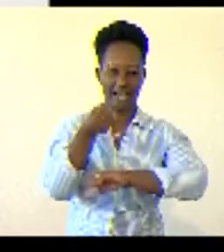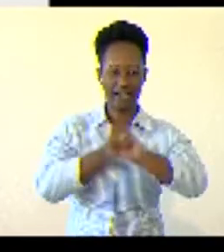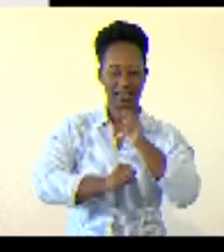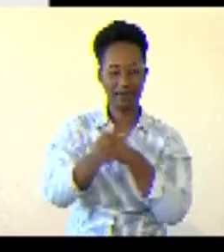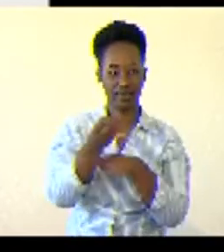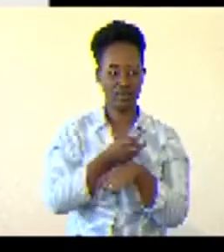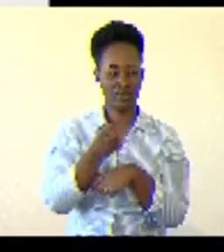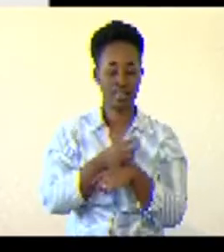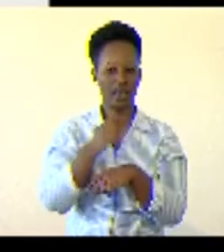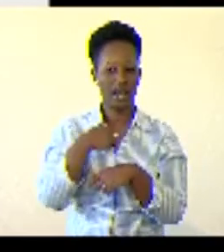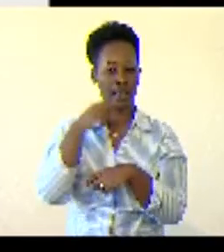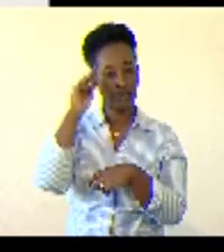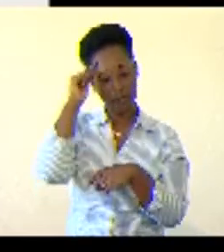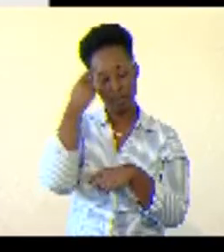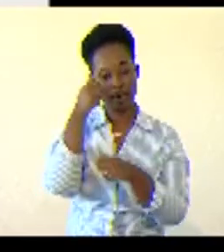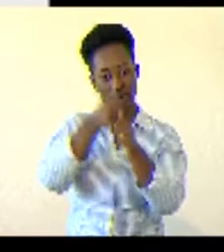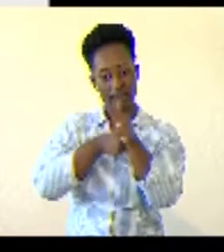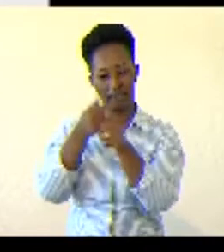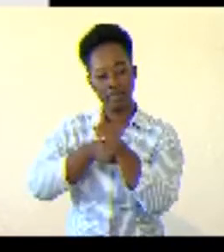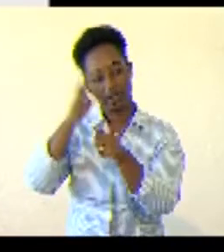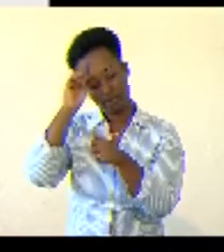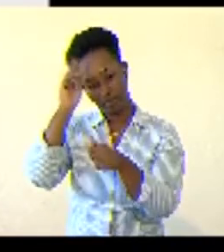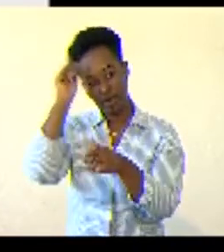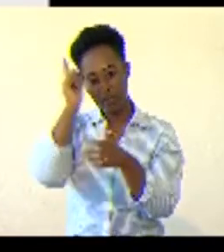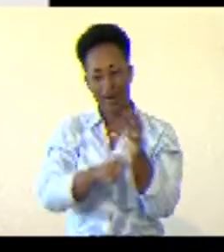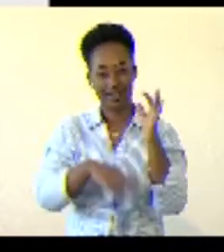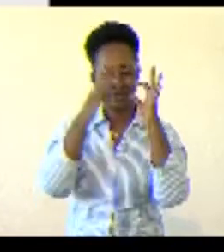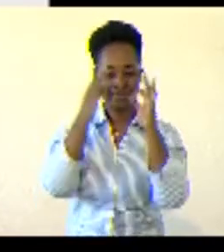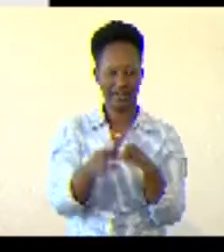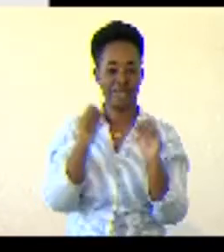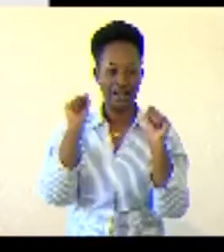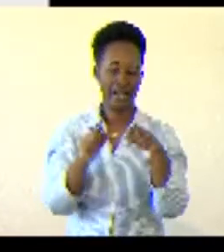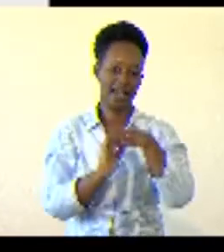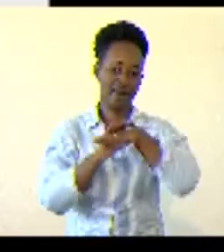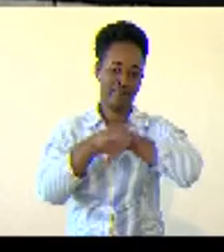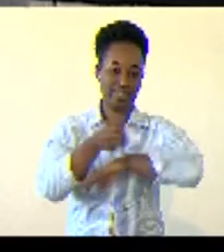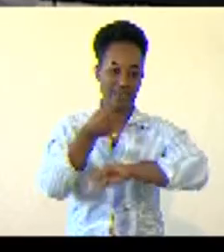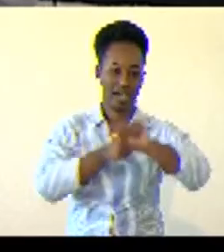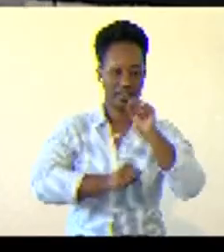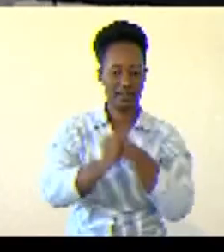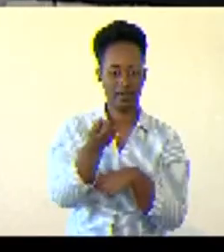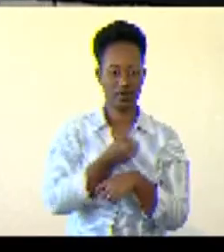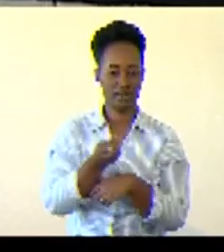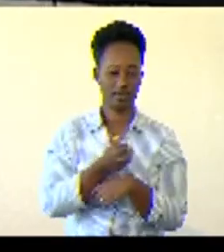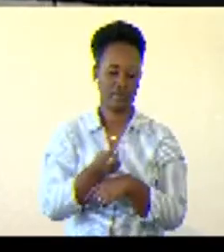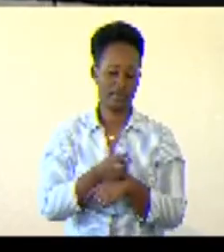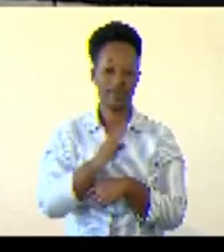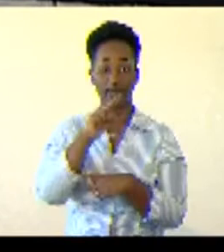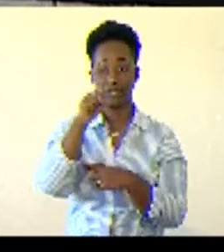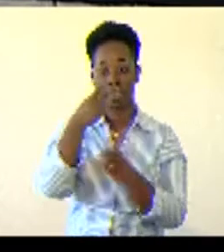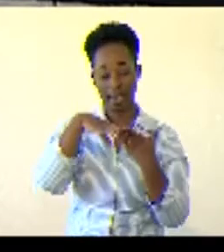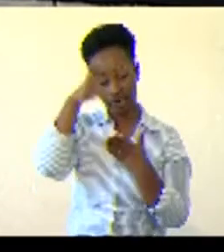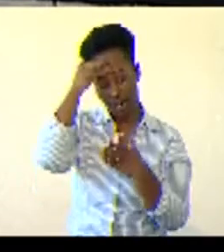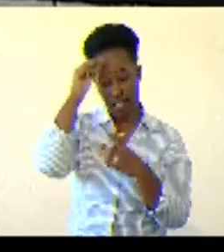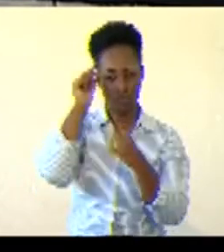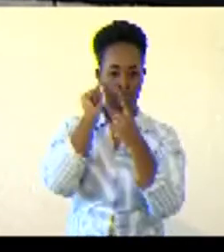I hope everybody remember what are the factors that can affect active transport. The second learning